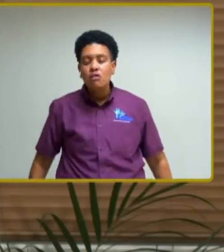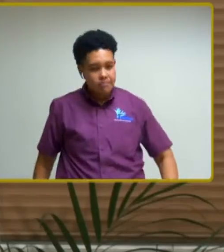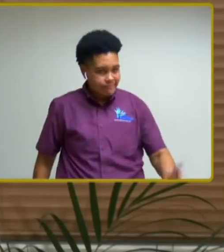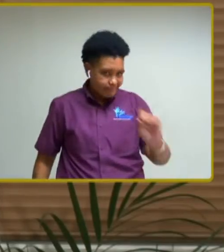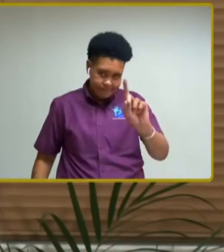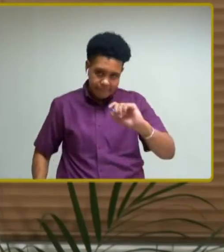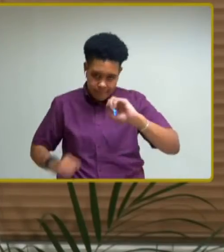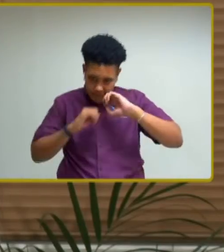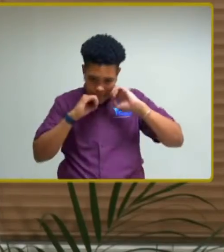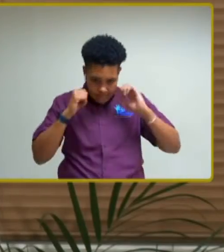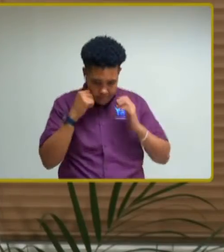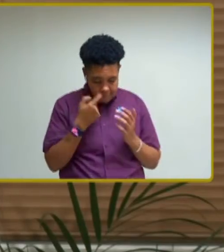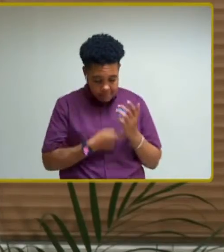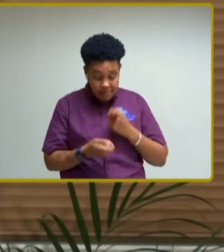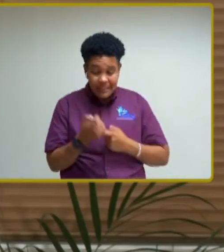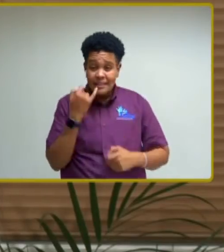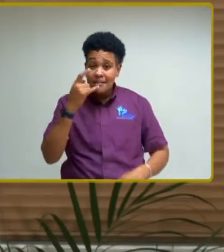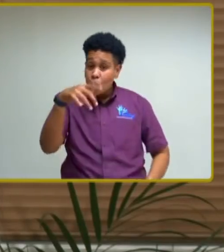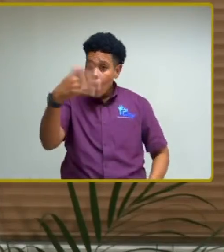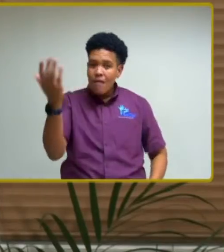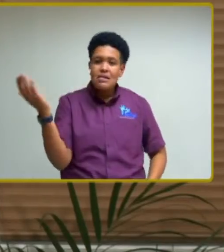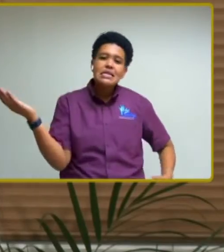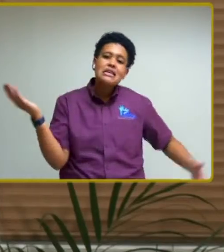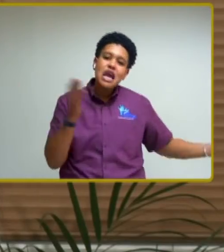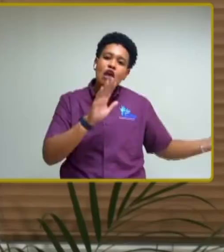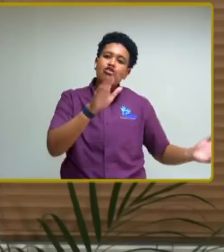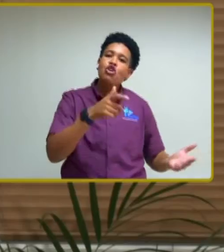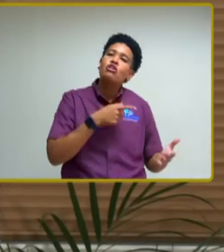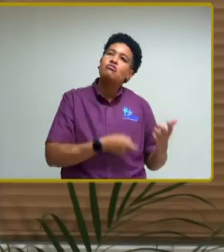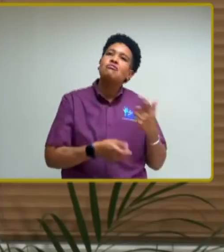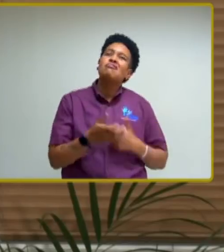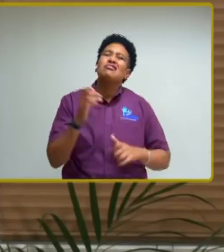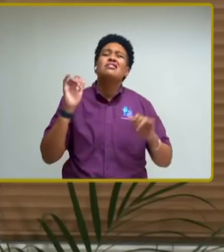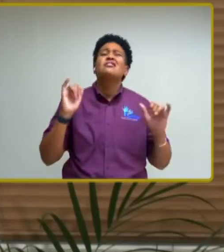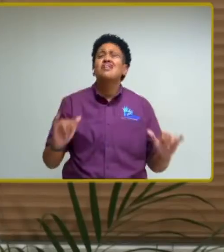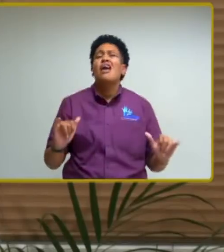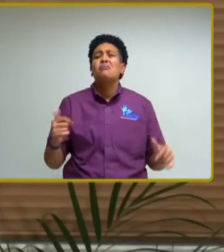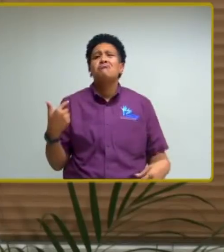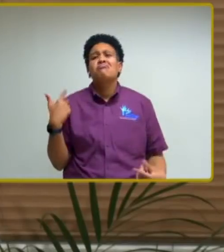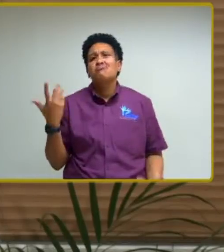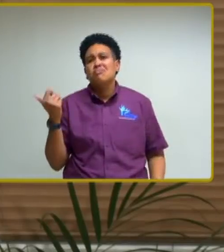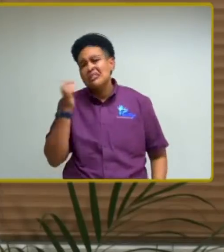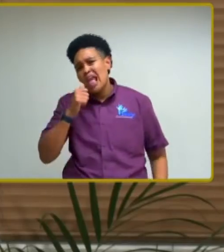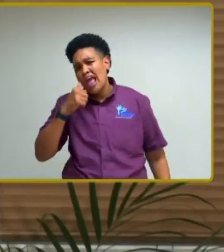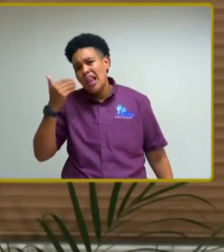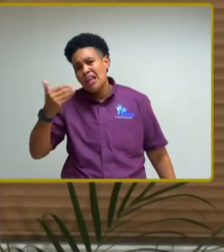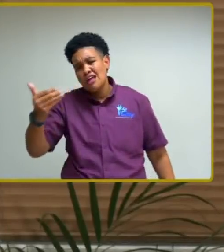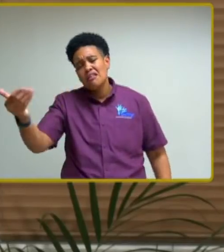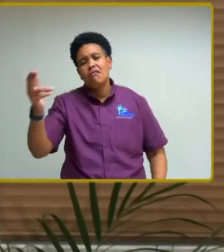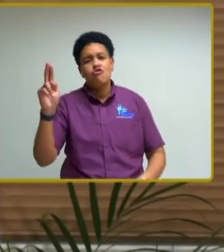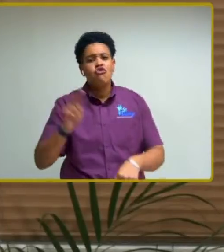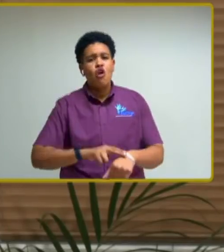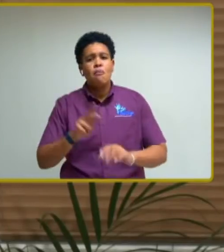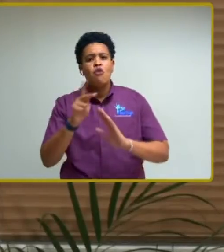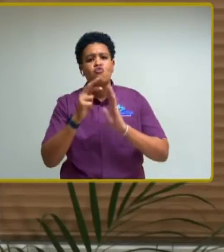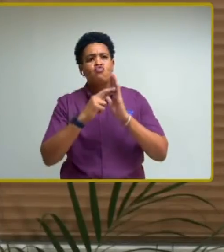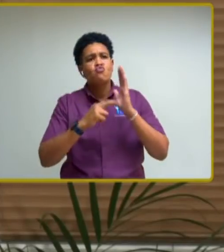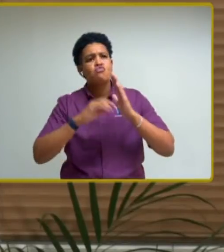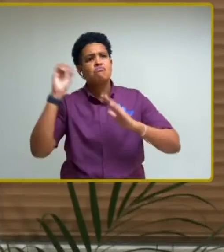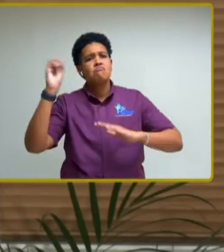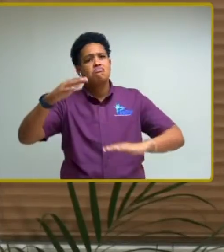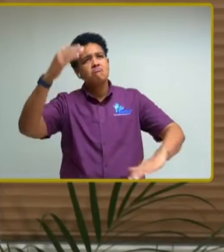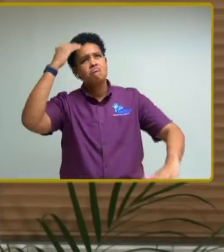take your hand sanitizer, please take your hand sanitizer as you would and as the protocols have been